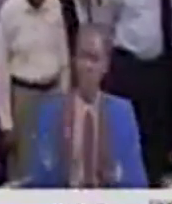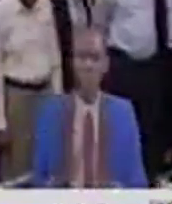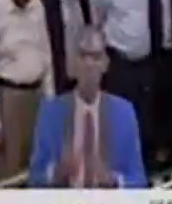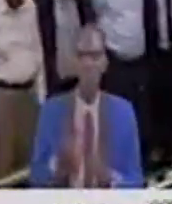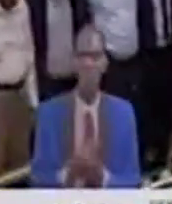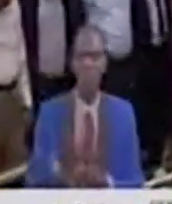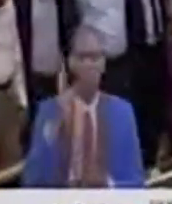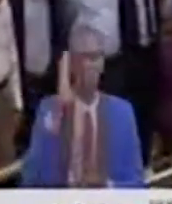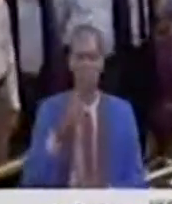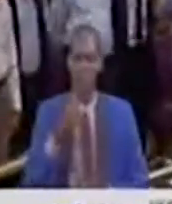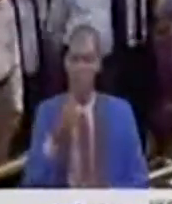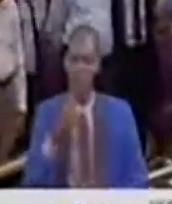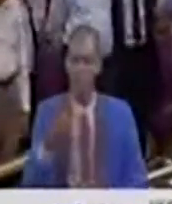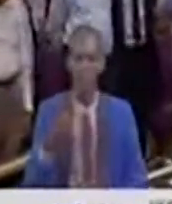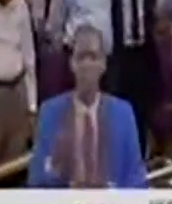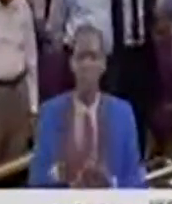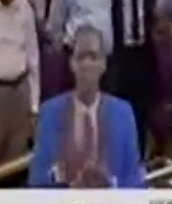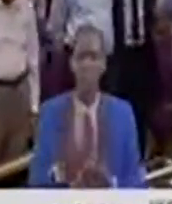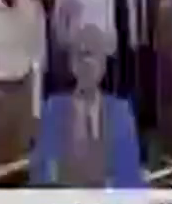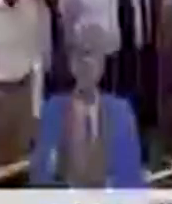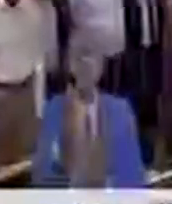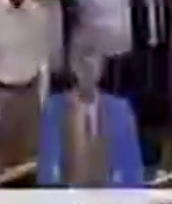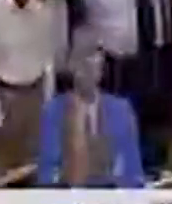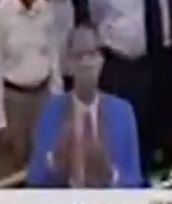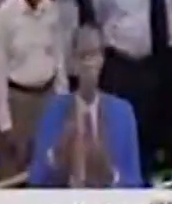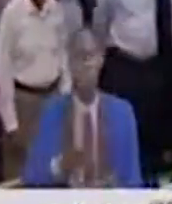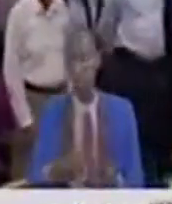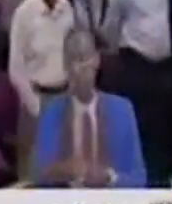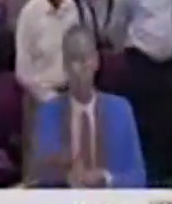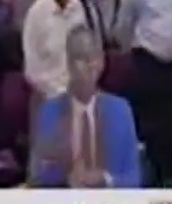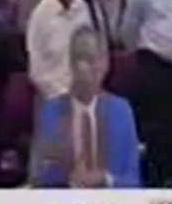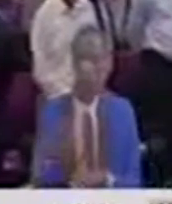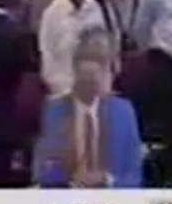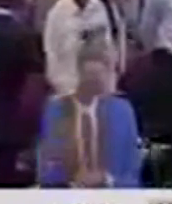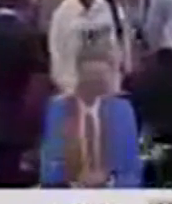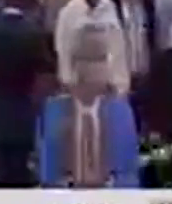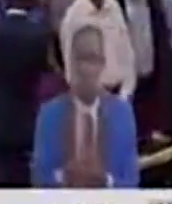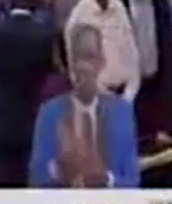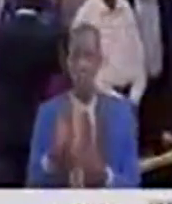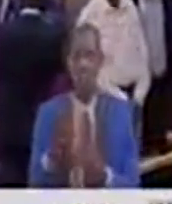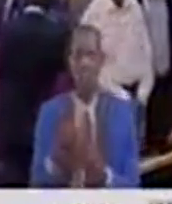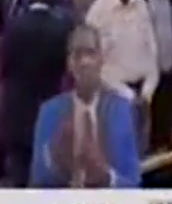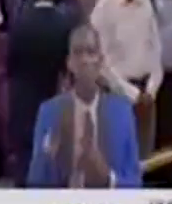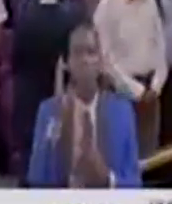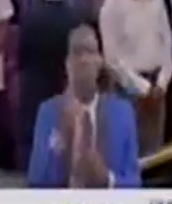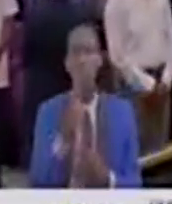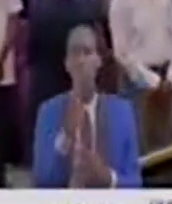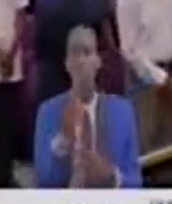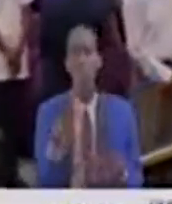tell you the truth, if you die in that condition, it will be like Esau.